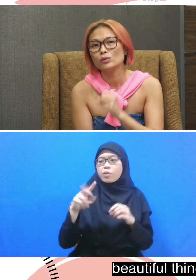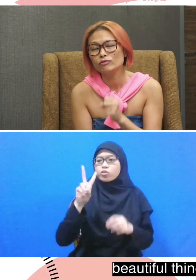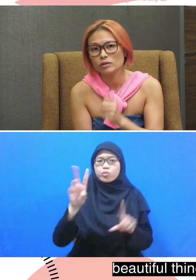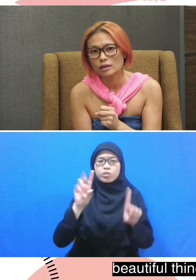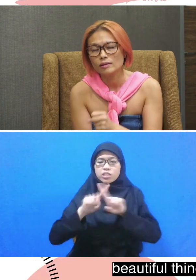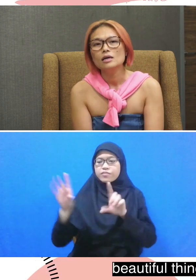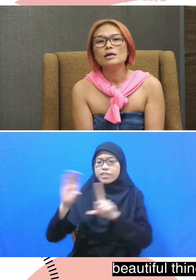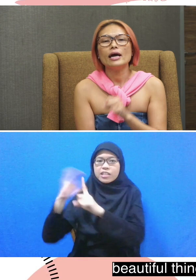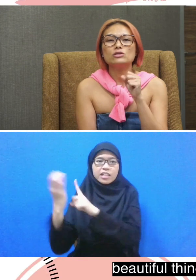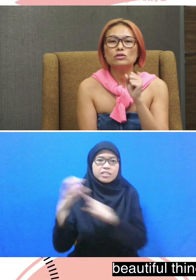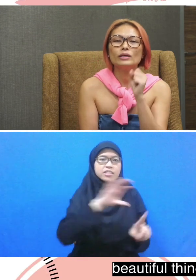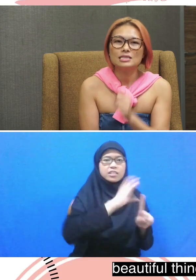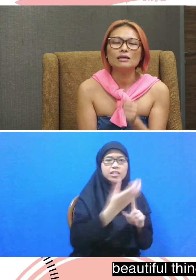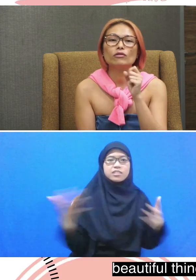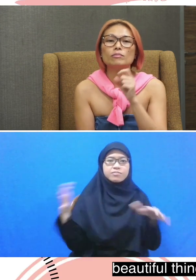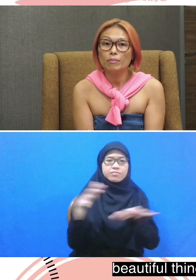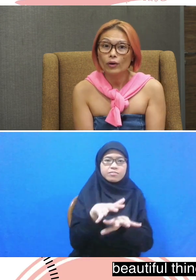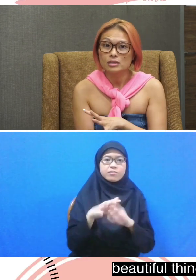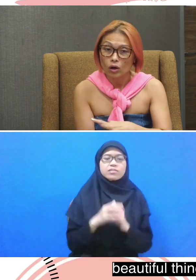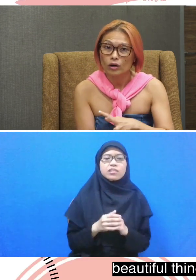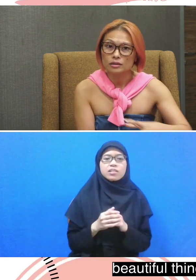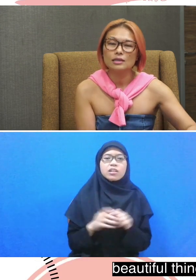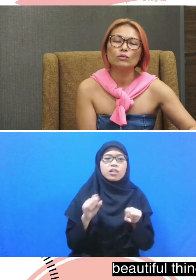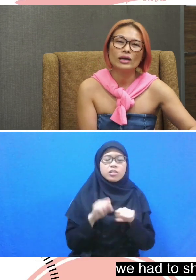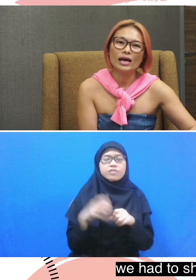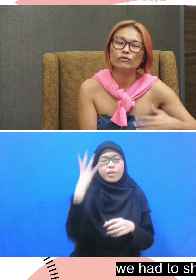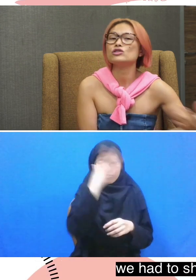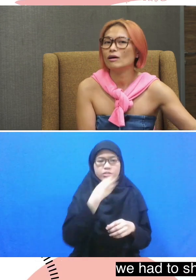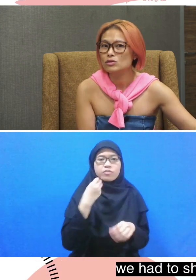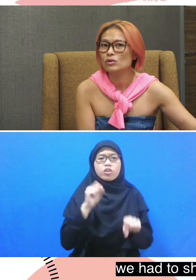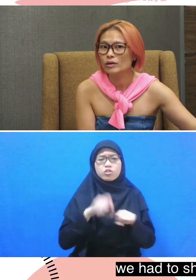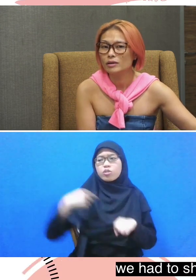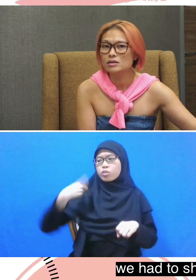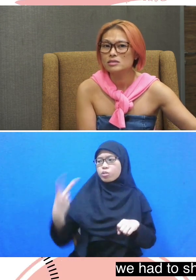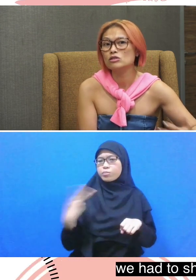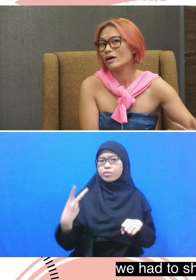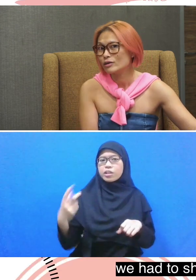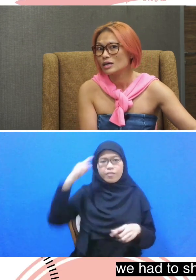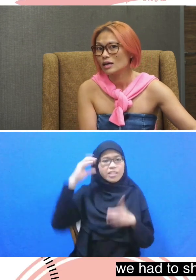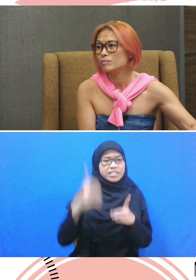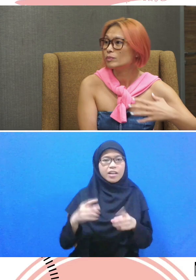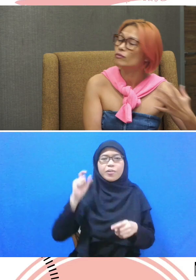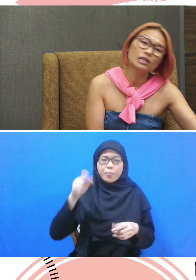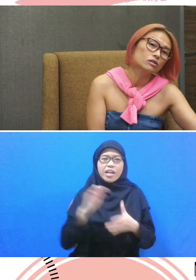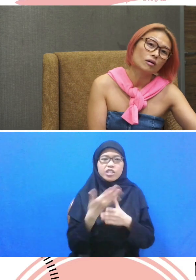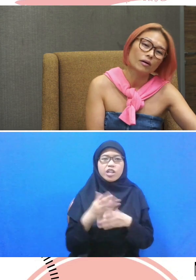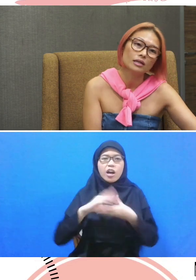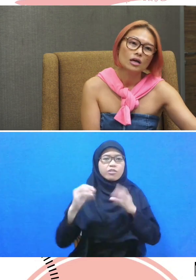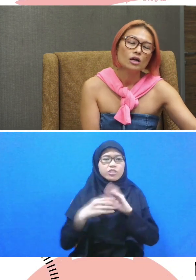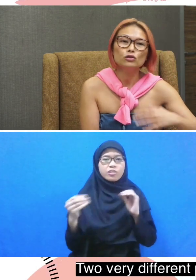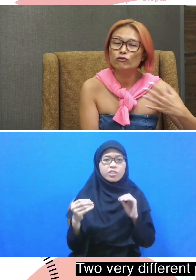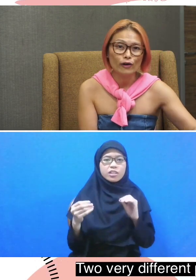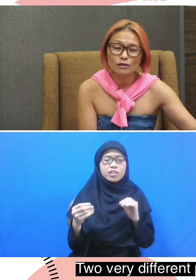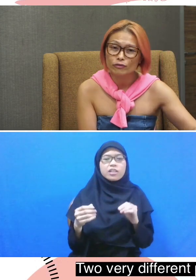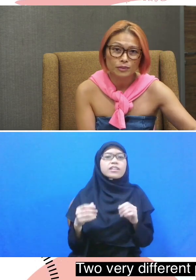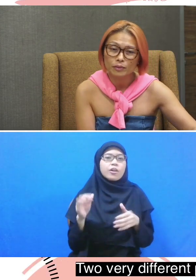most beautiful thing. And so we decided from that point on that we had to share our story, because it's not every day that people would really talk about it.